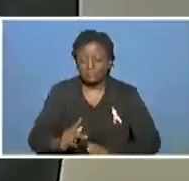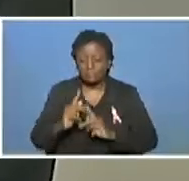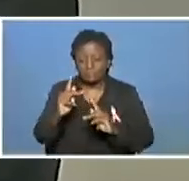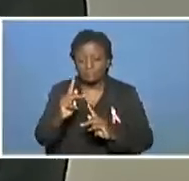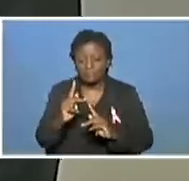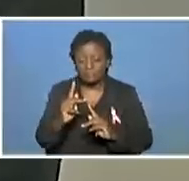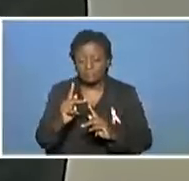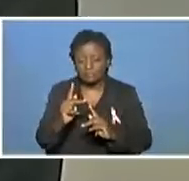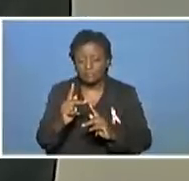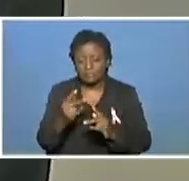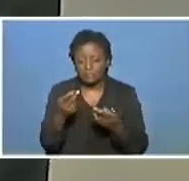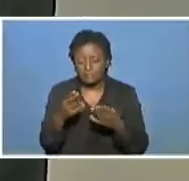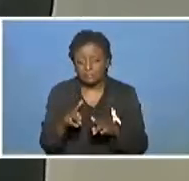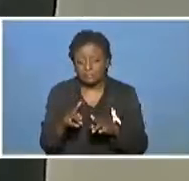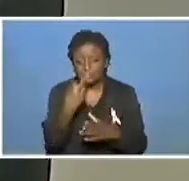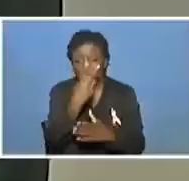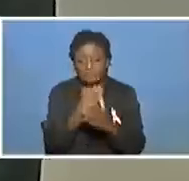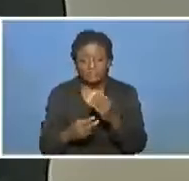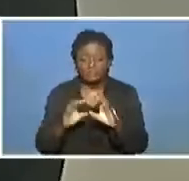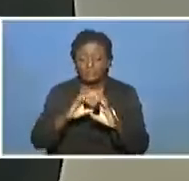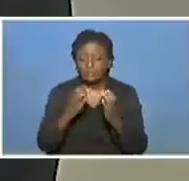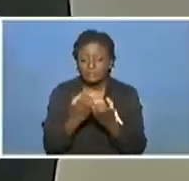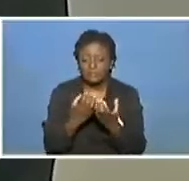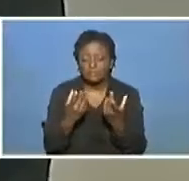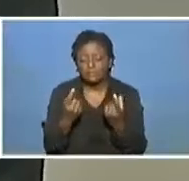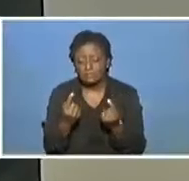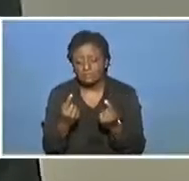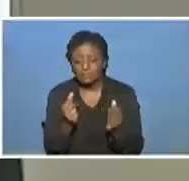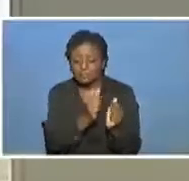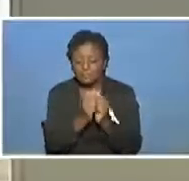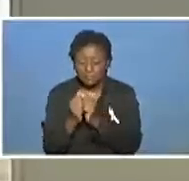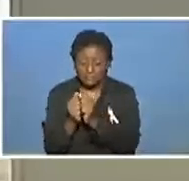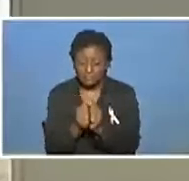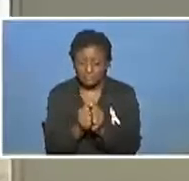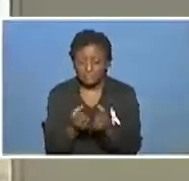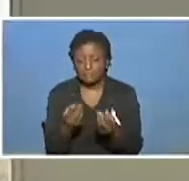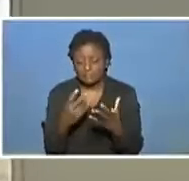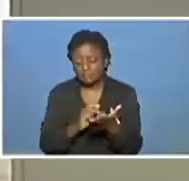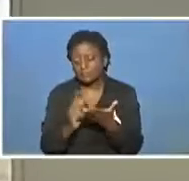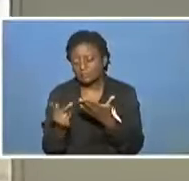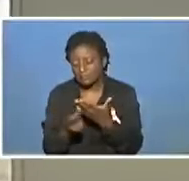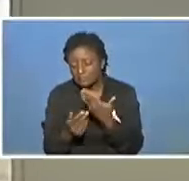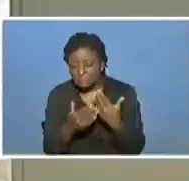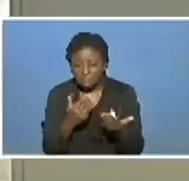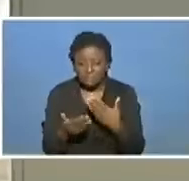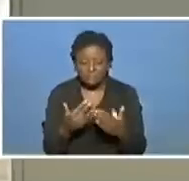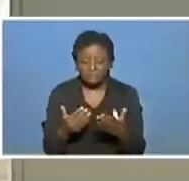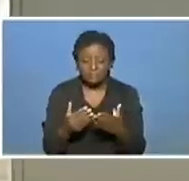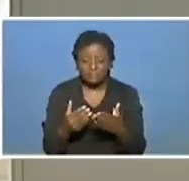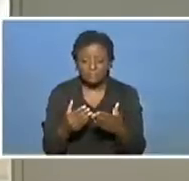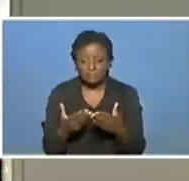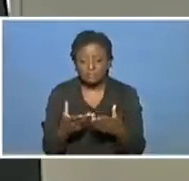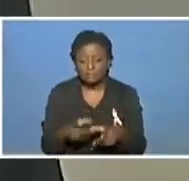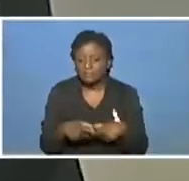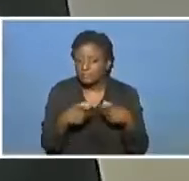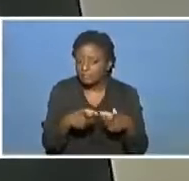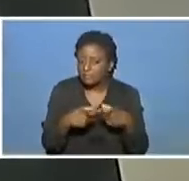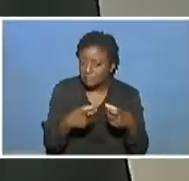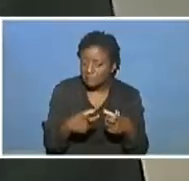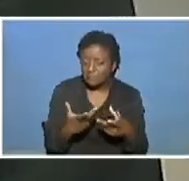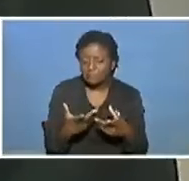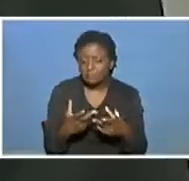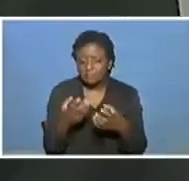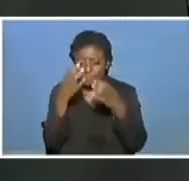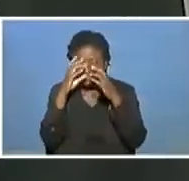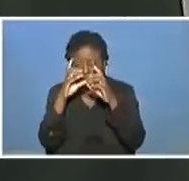we as a company, both of our companies, will do together in the community. Whether it will be charitable activity, educational